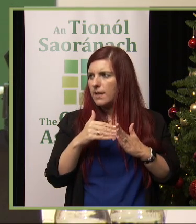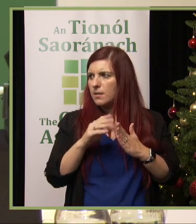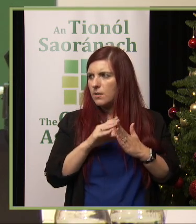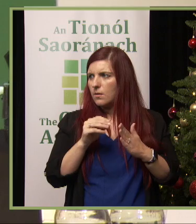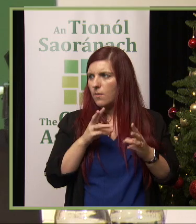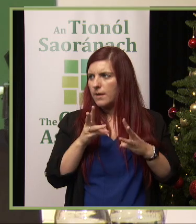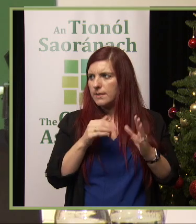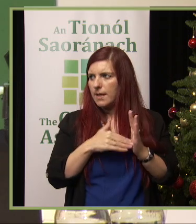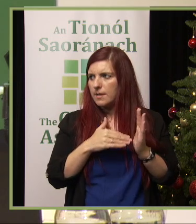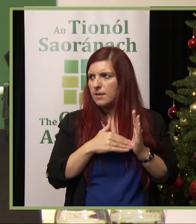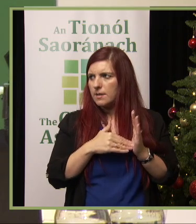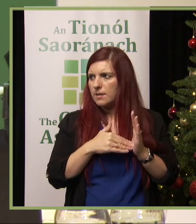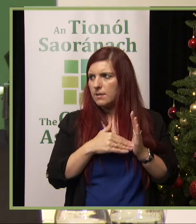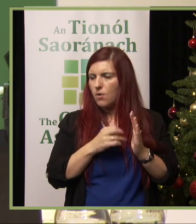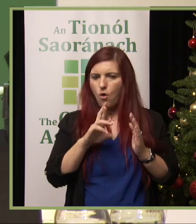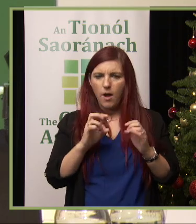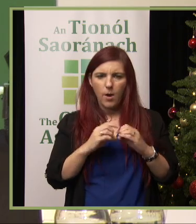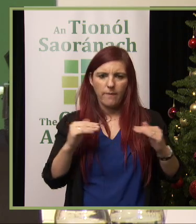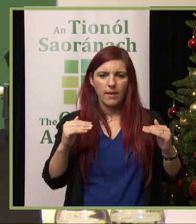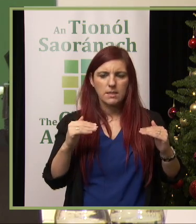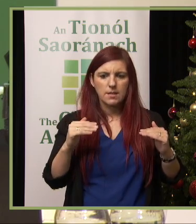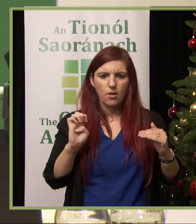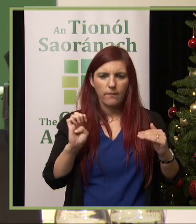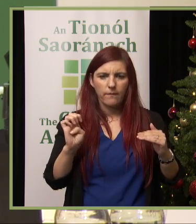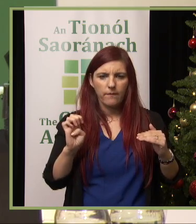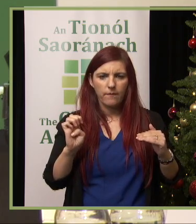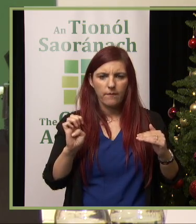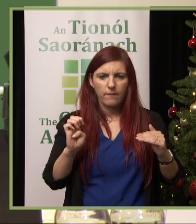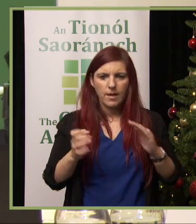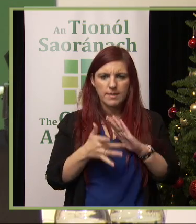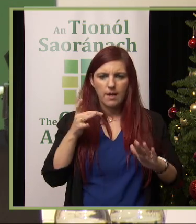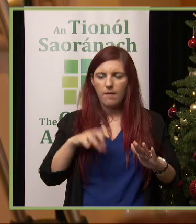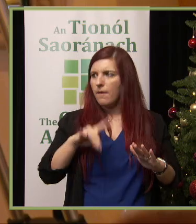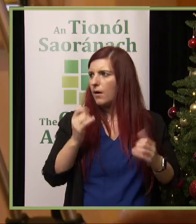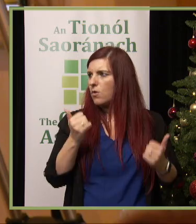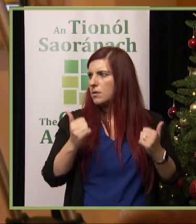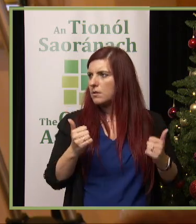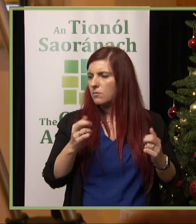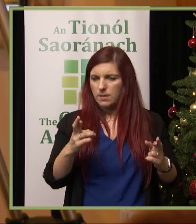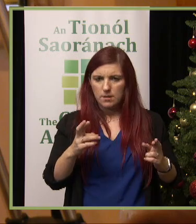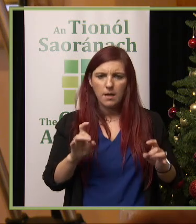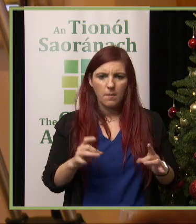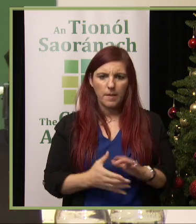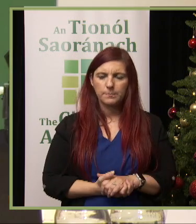Right. persnickety and say or equivalent. Grant. And take out High Court because it's already been done there. Yeah. Okay.